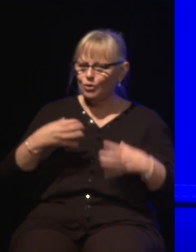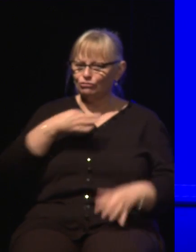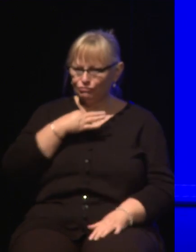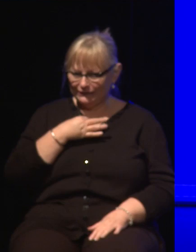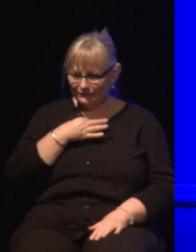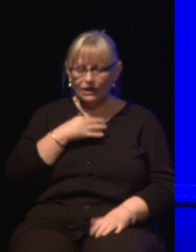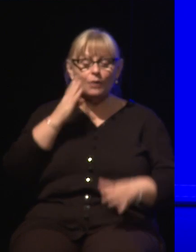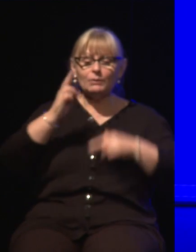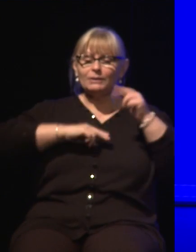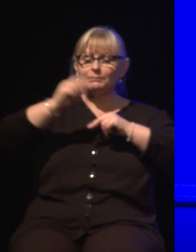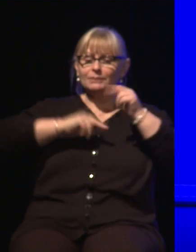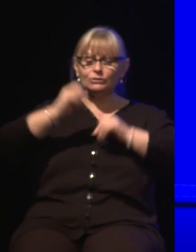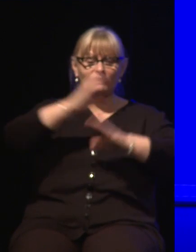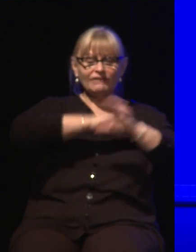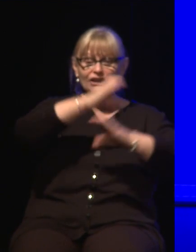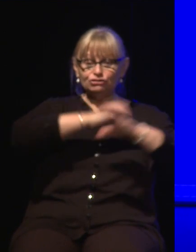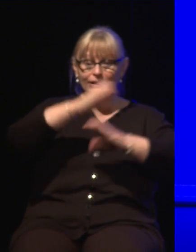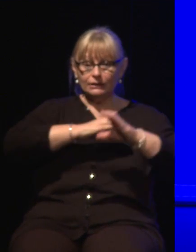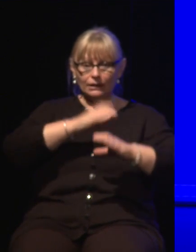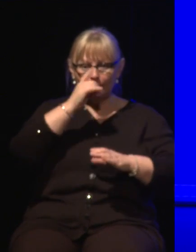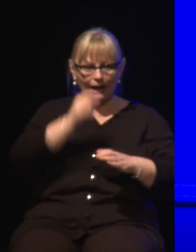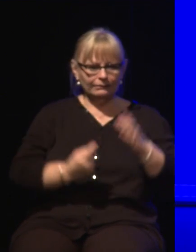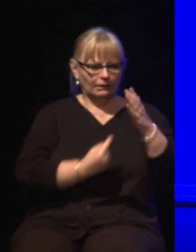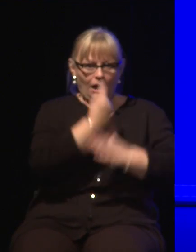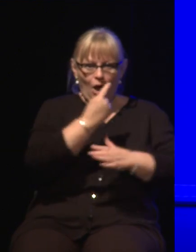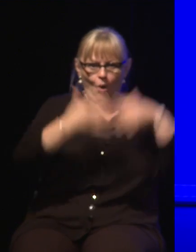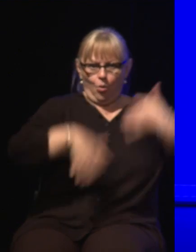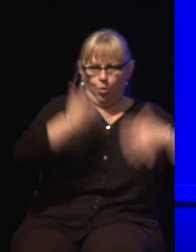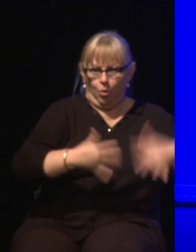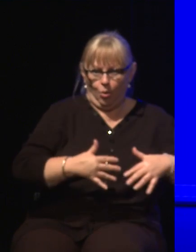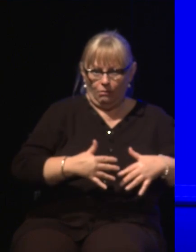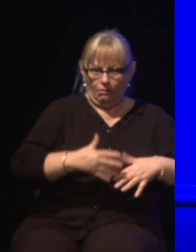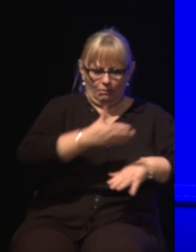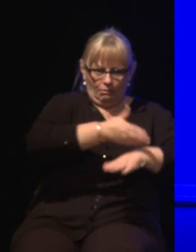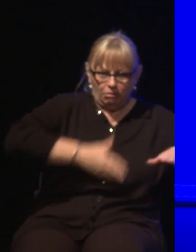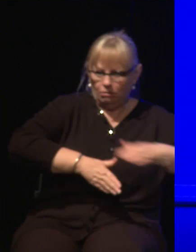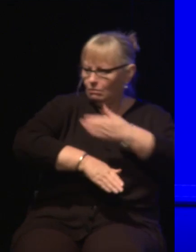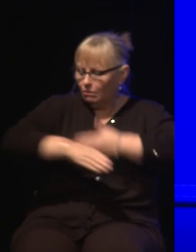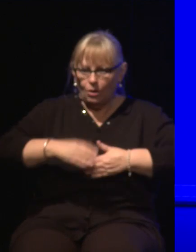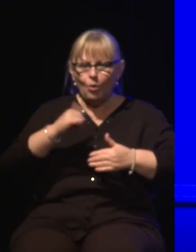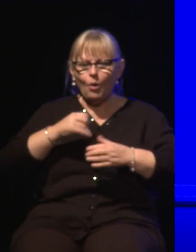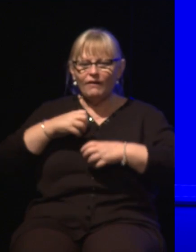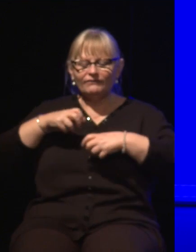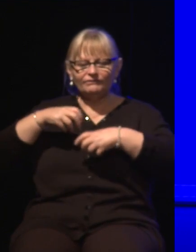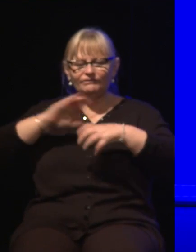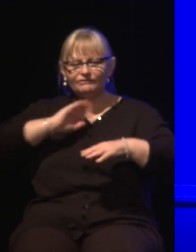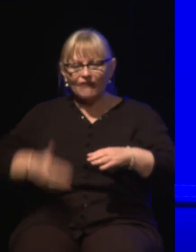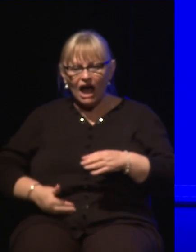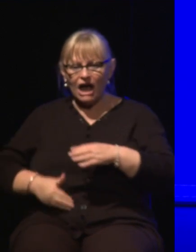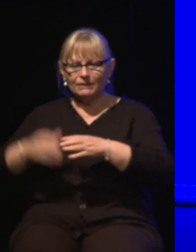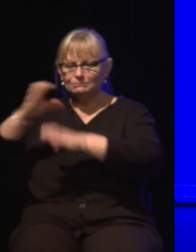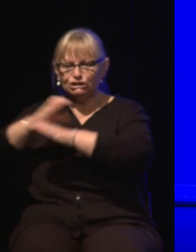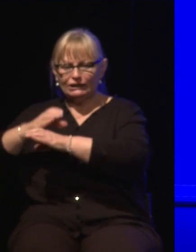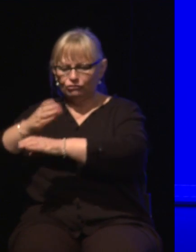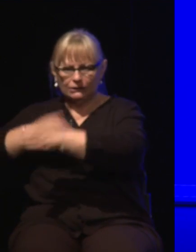As we built factories, there was always a risk of being injured on a farm, but we created the